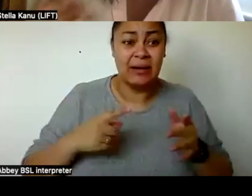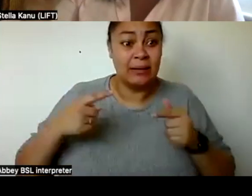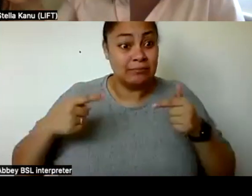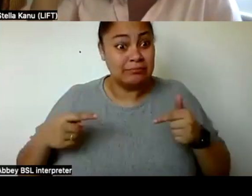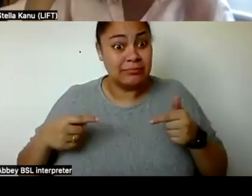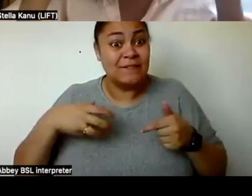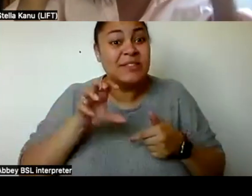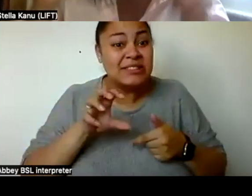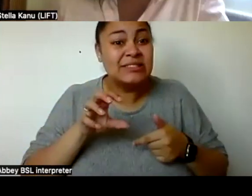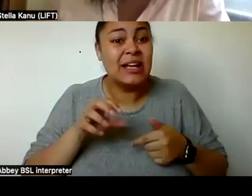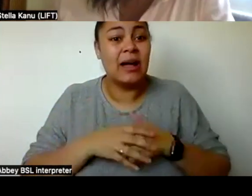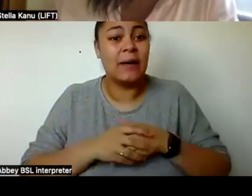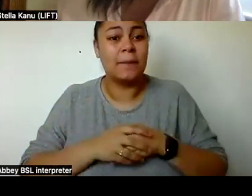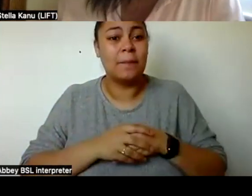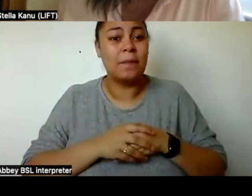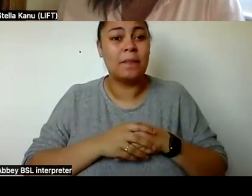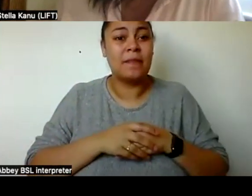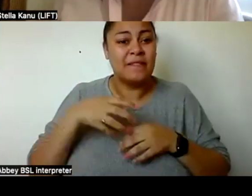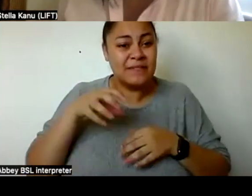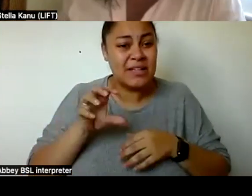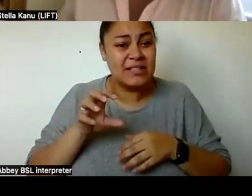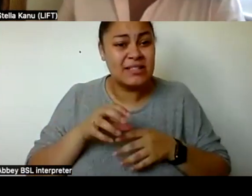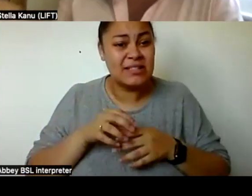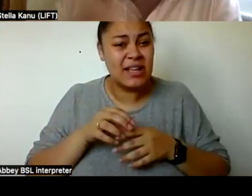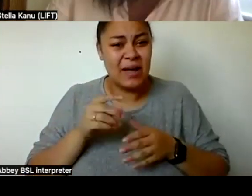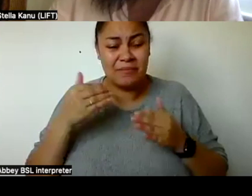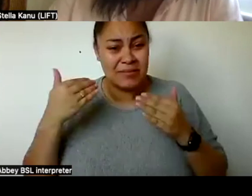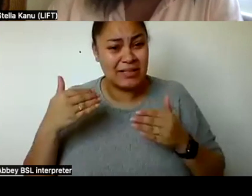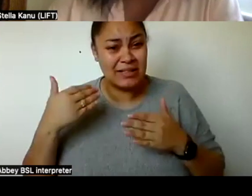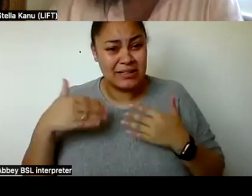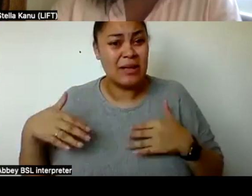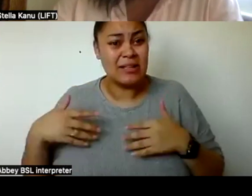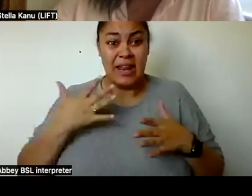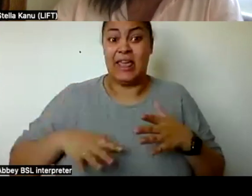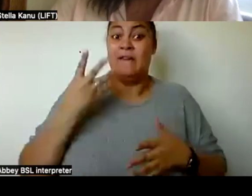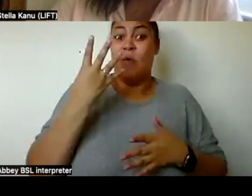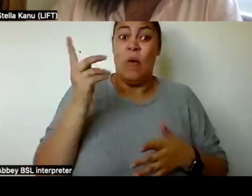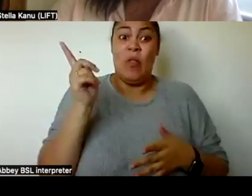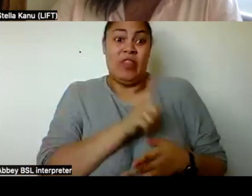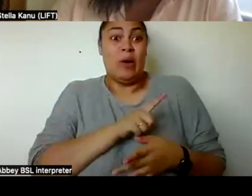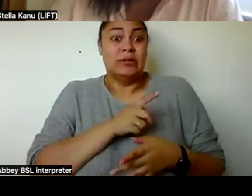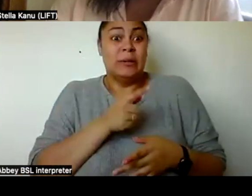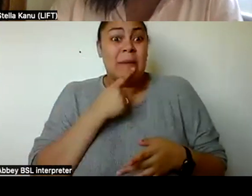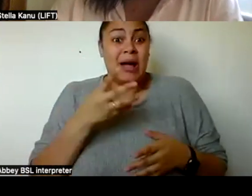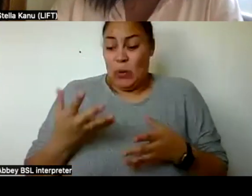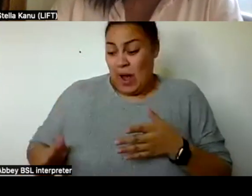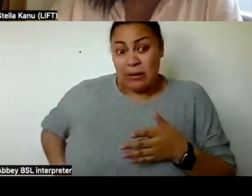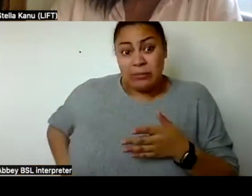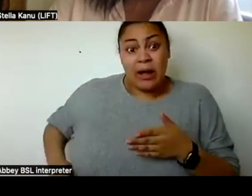that global talent, the artist visa, you need to have £4,000 in your hand in order to